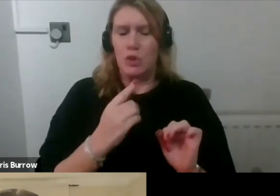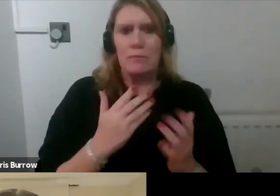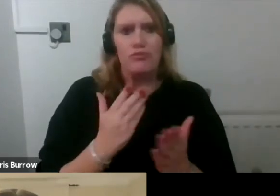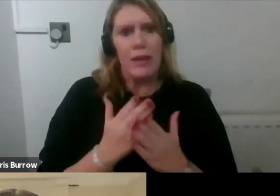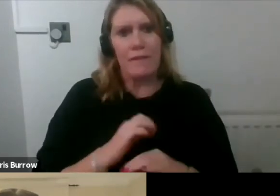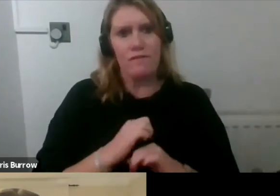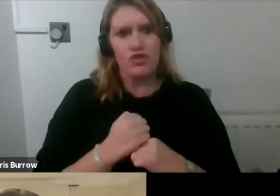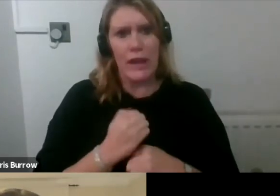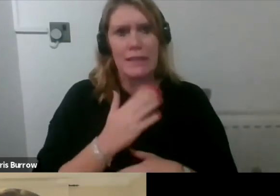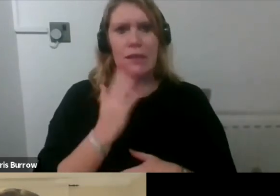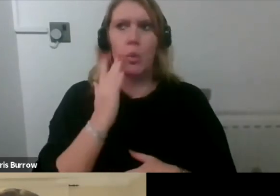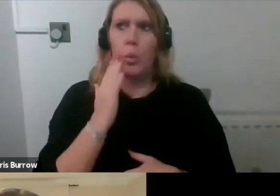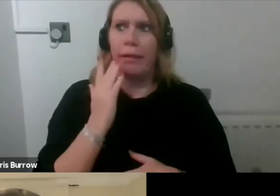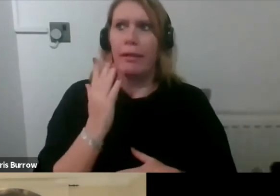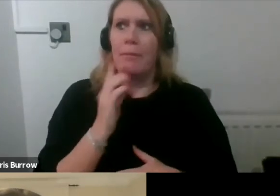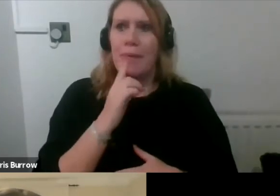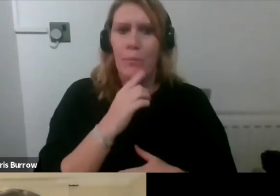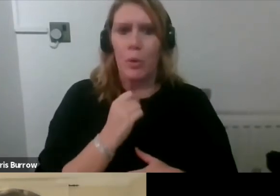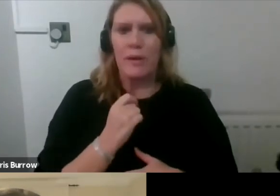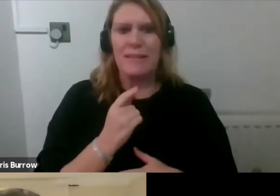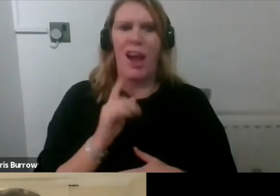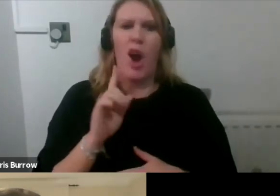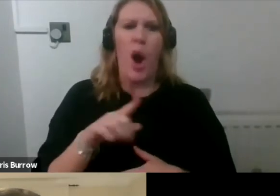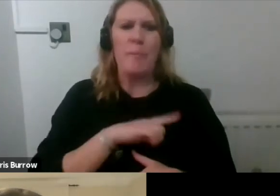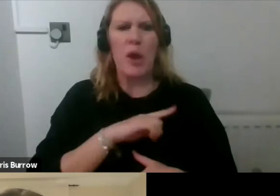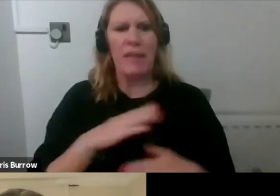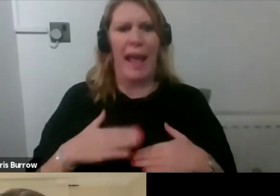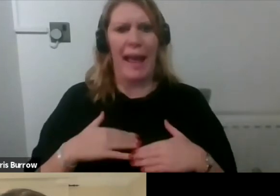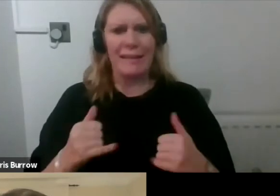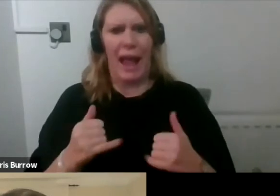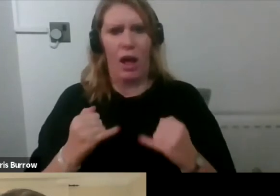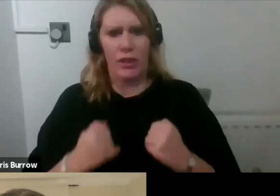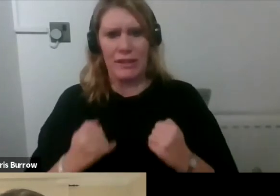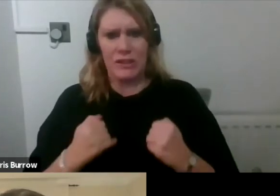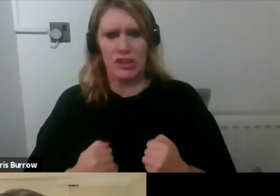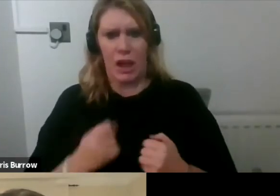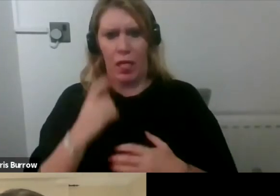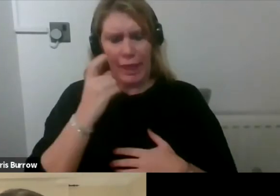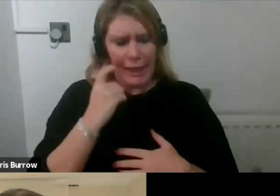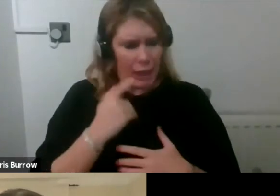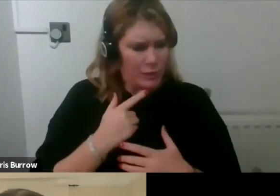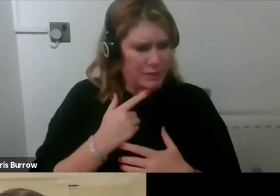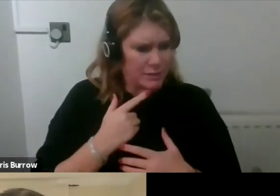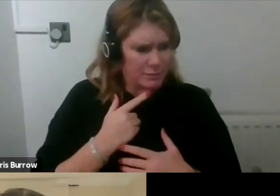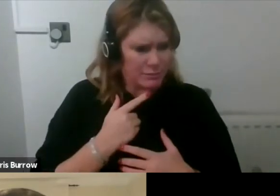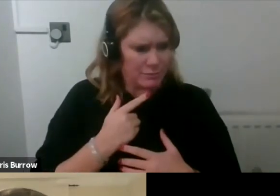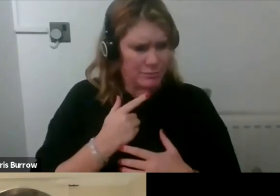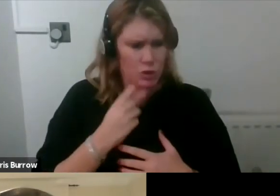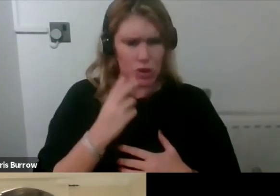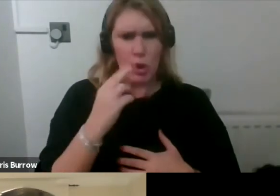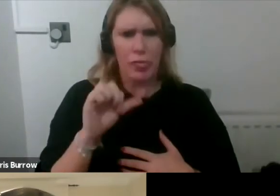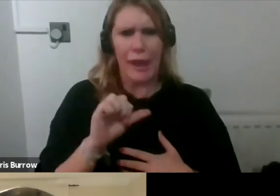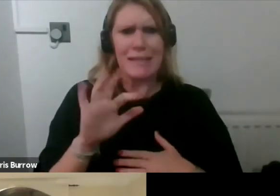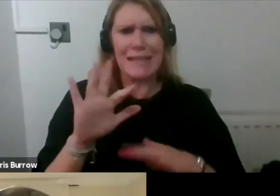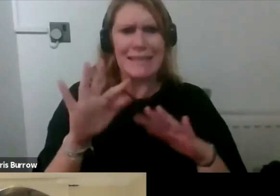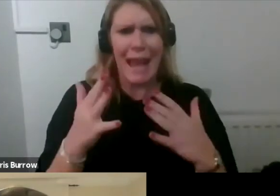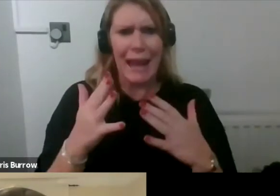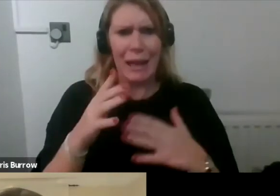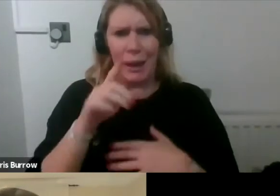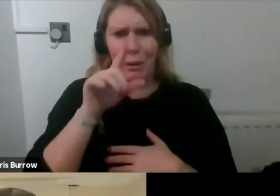we had to self-isolate. This was like 10 years ago, wasn't it? Bird flu 2010, something like that. So